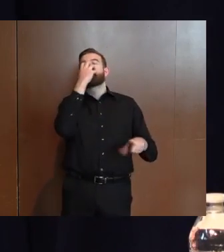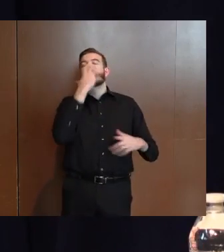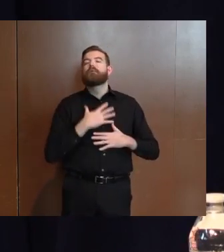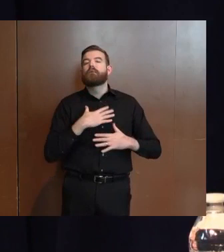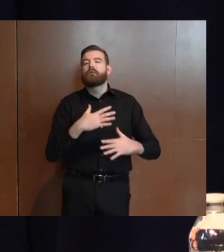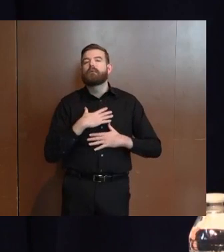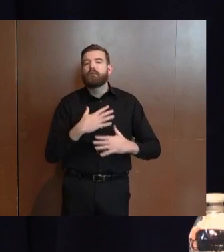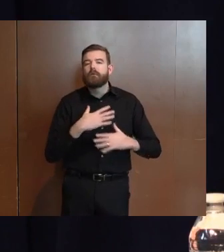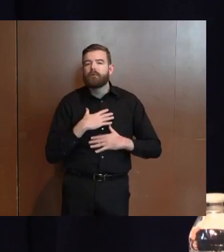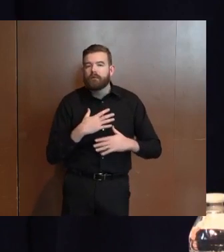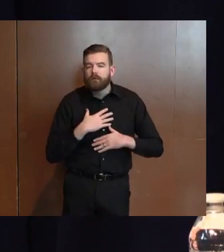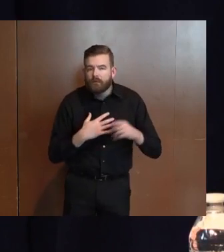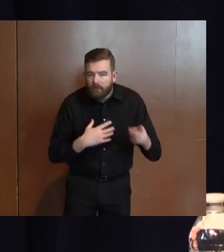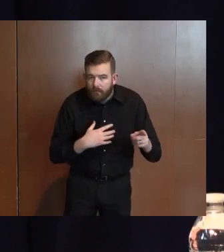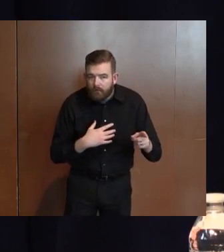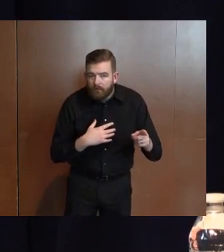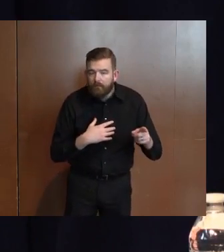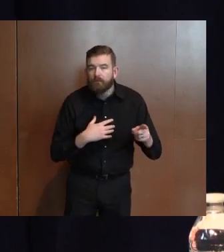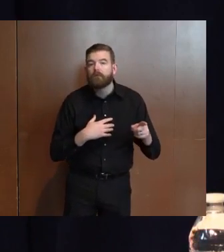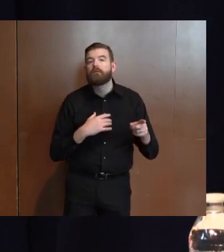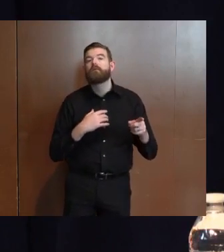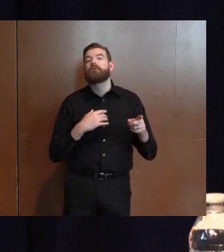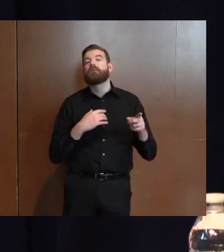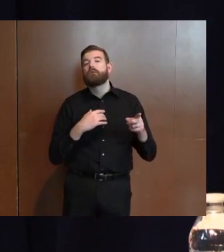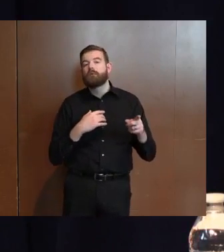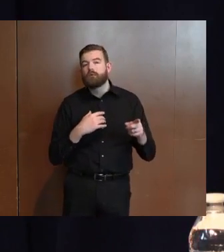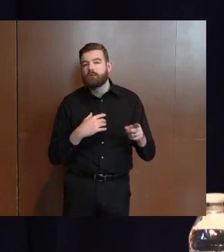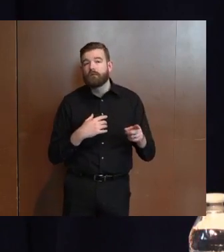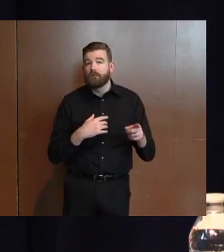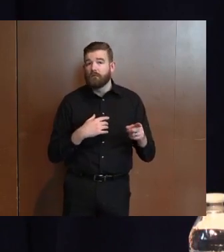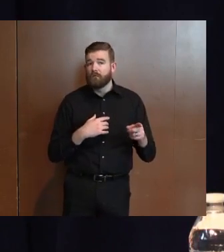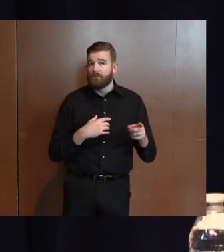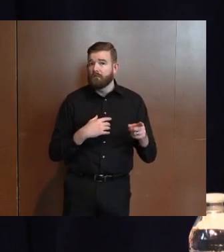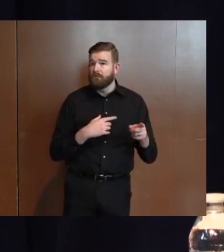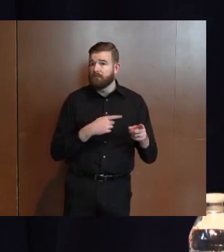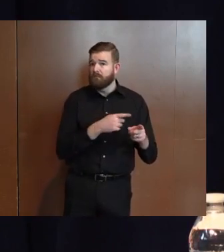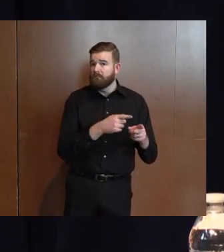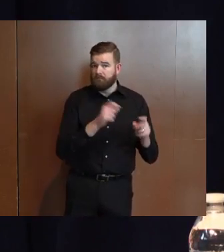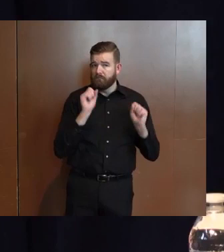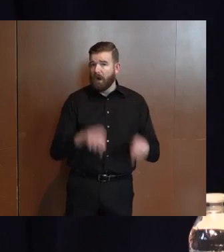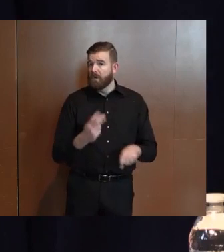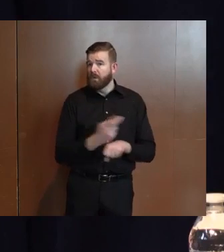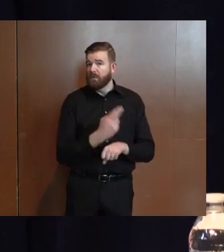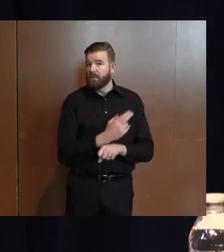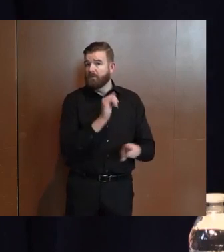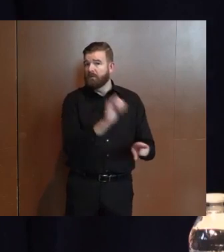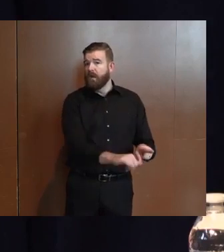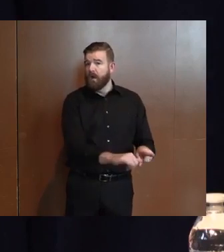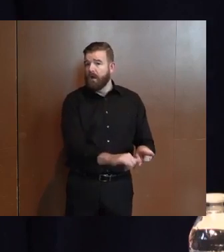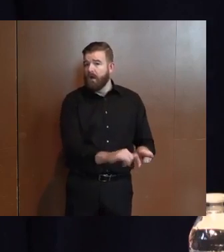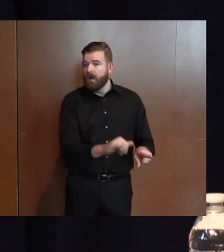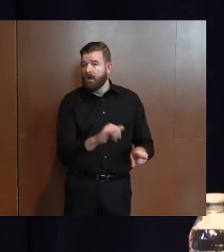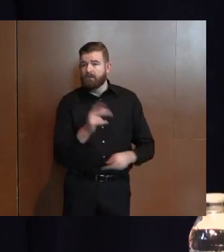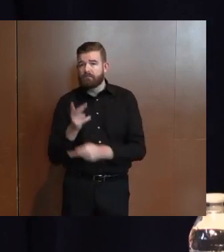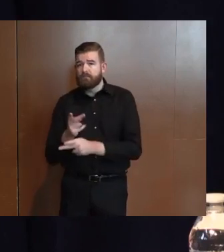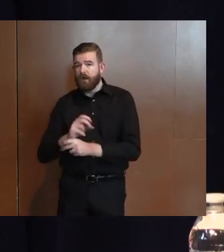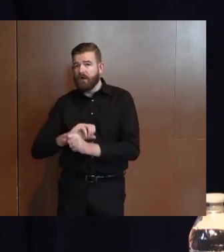rationalization, it's the same level of care. We plan on collecting that this week. We believe